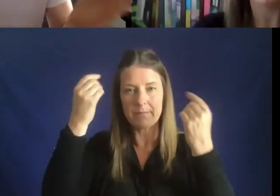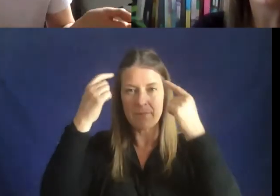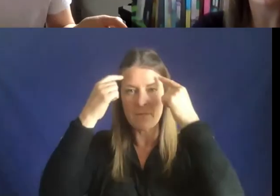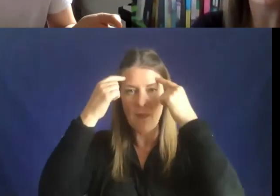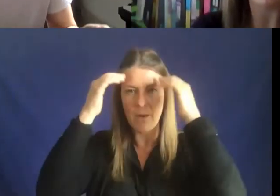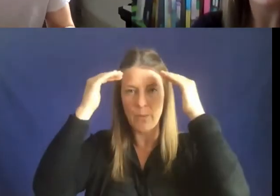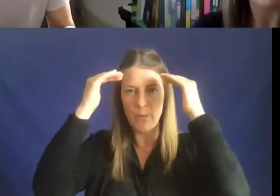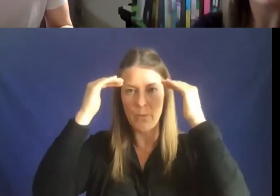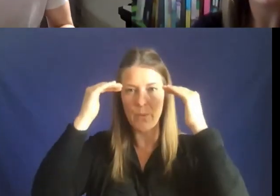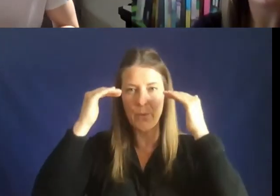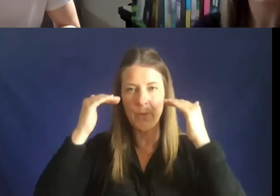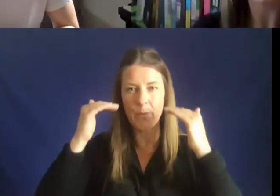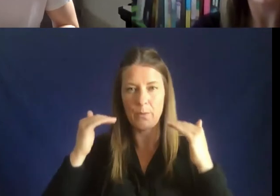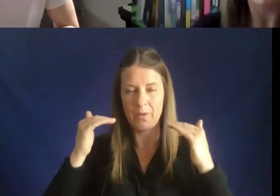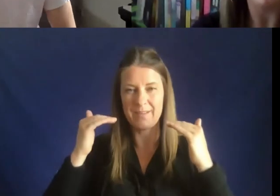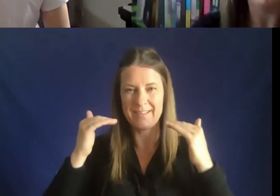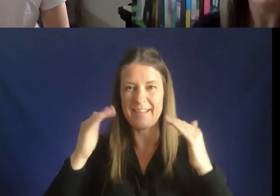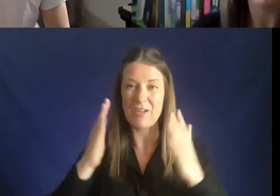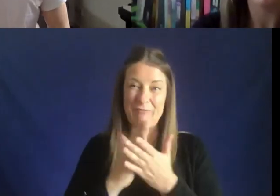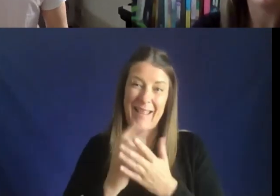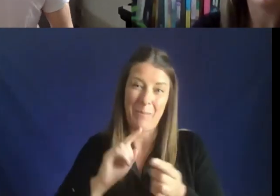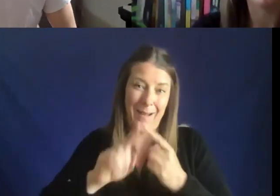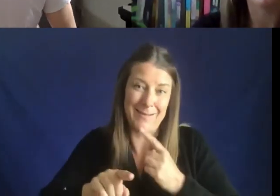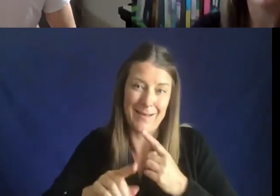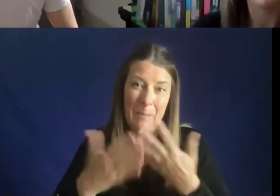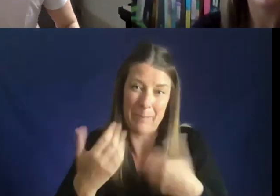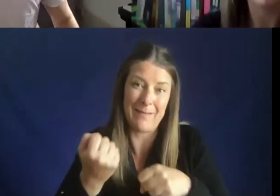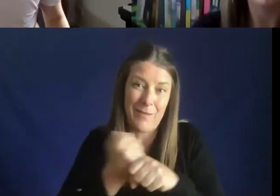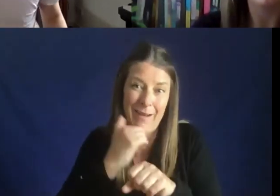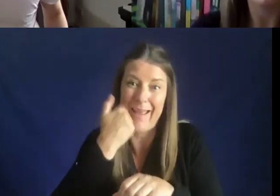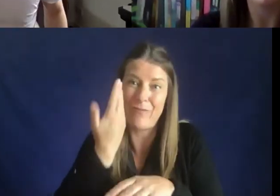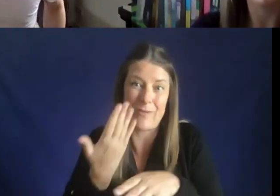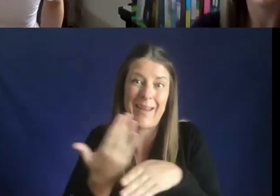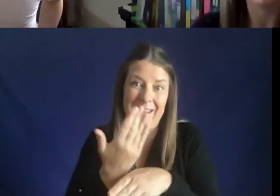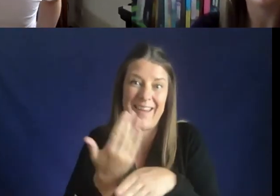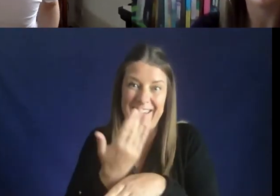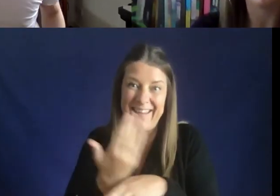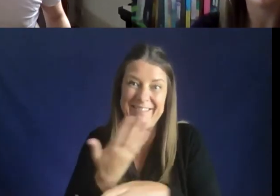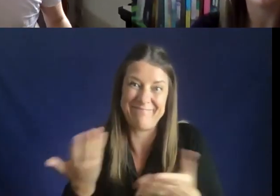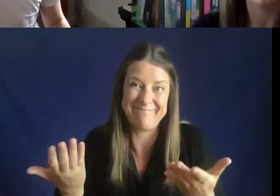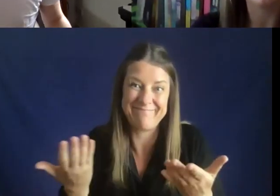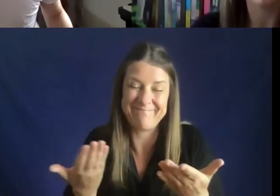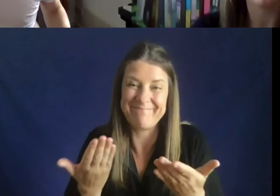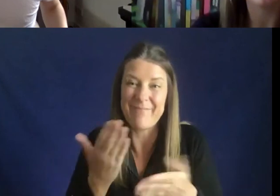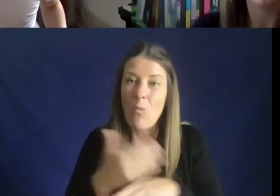done the daily practice is basically what I'm saying, and it worked. And I think that for me it